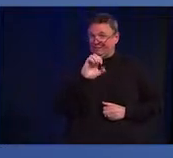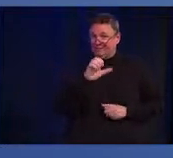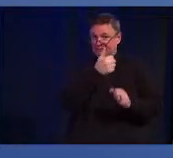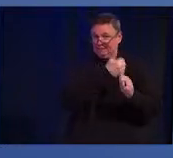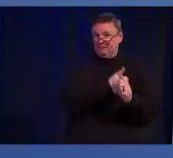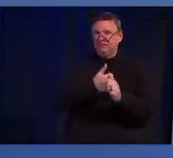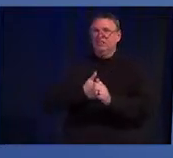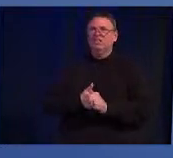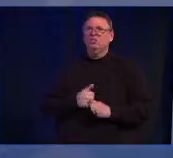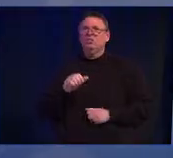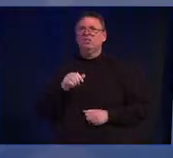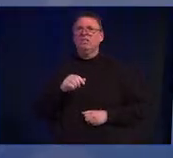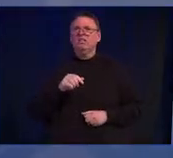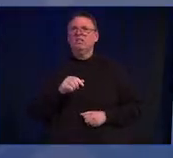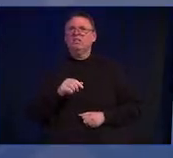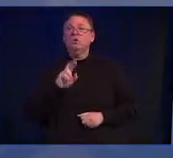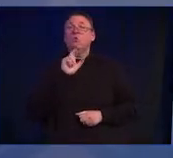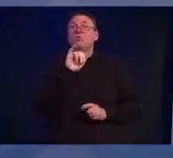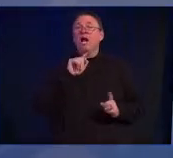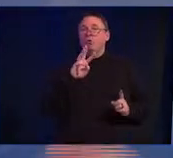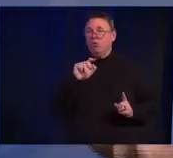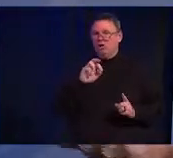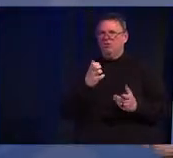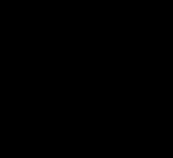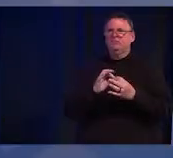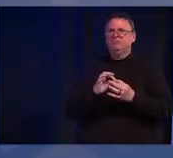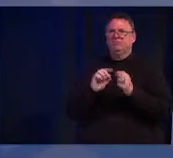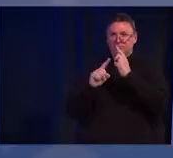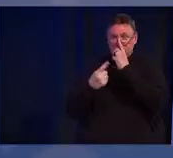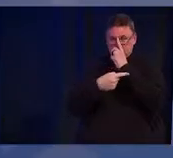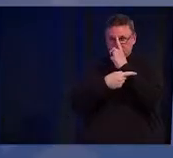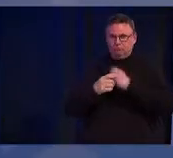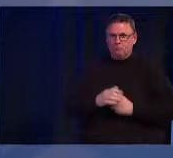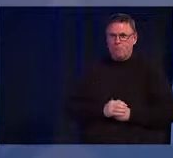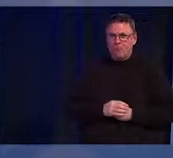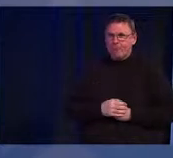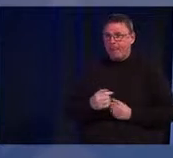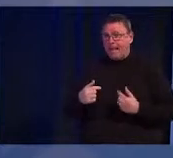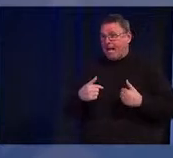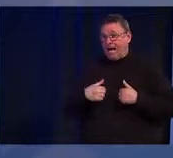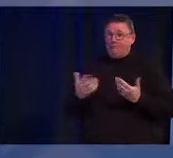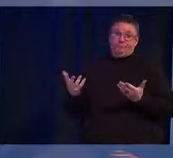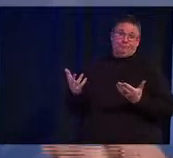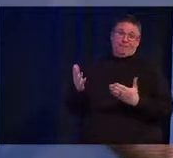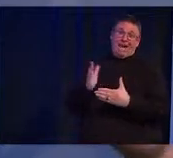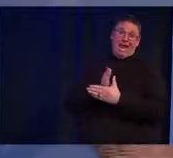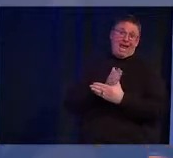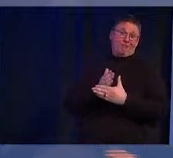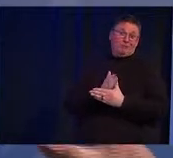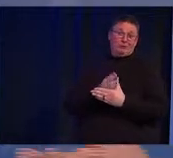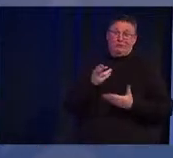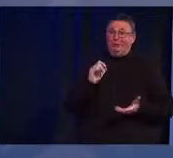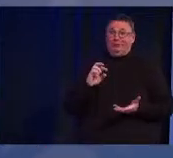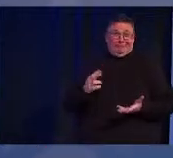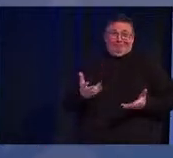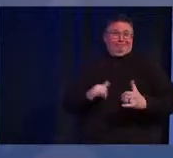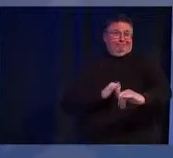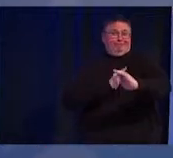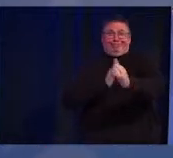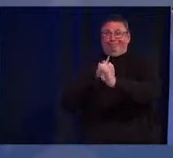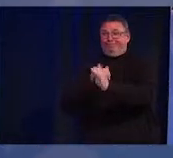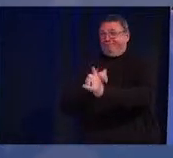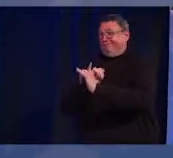you can go first. So friends, I'm an everyday average Hoosier. I'm just like